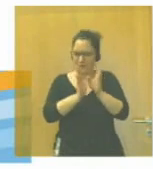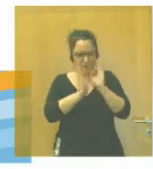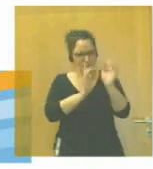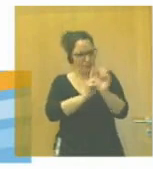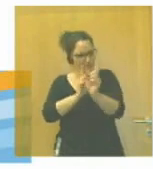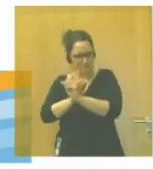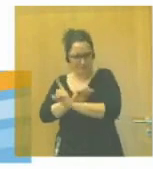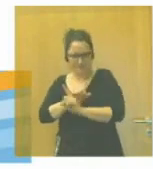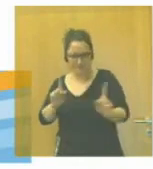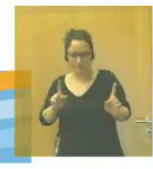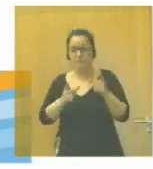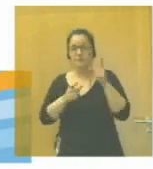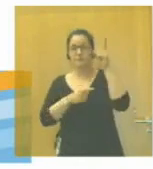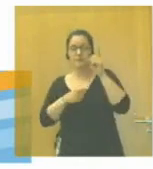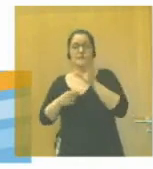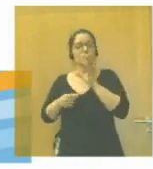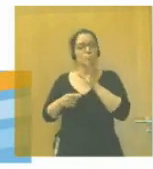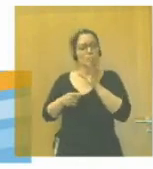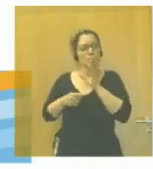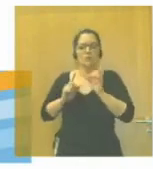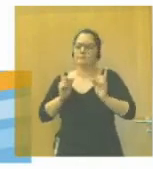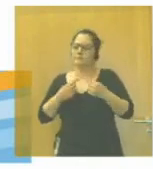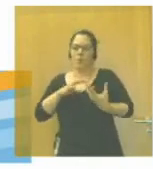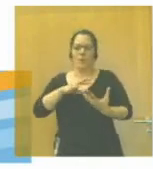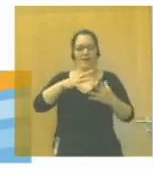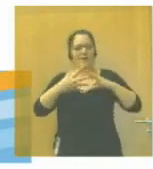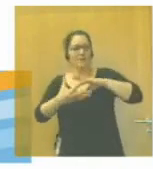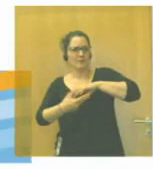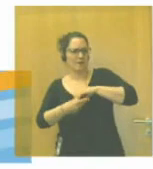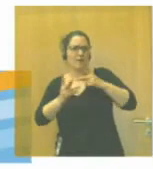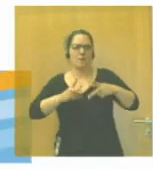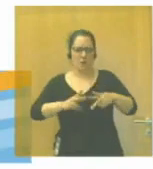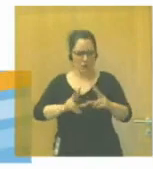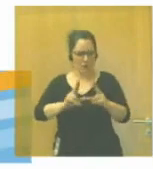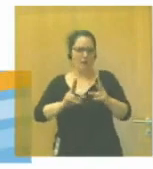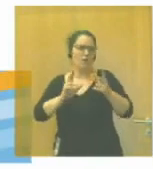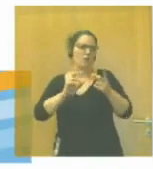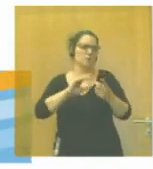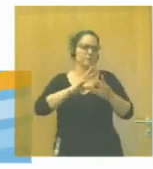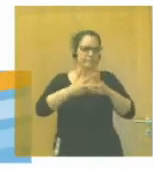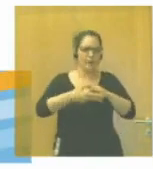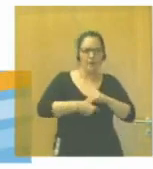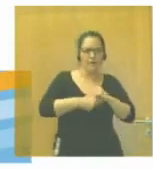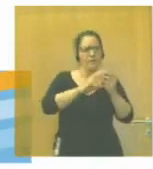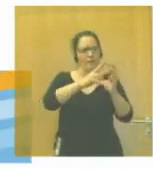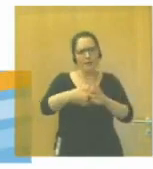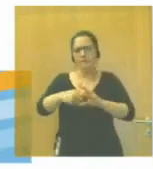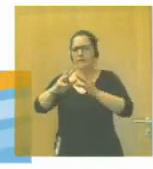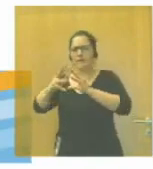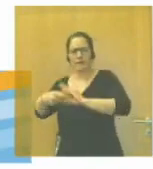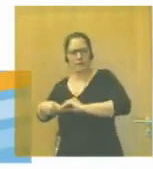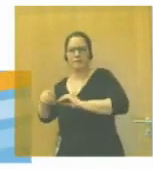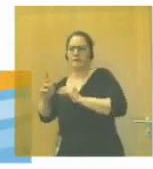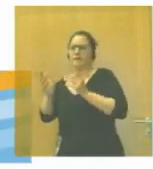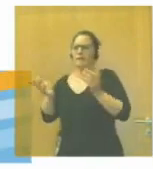United States, we have to adapt our models, and we actually have to do a lot of legwork to really understand who we're